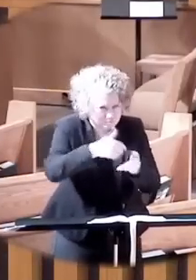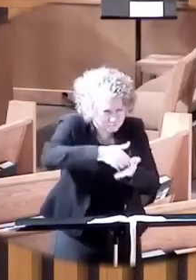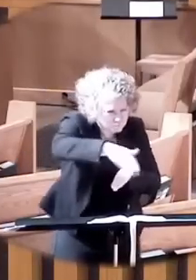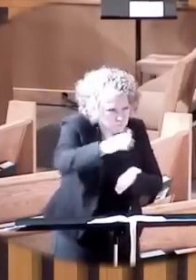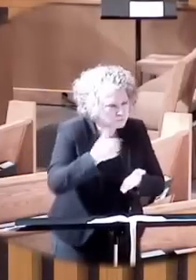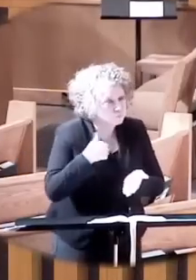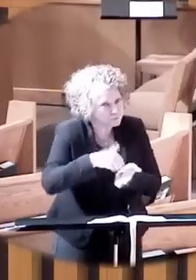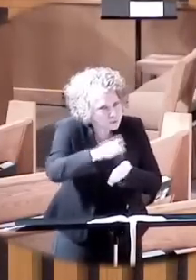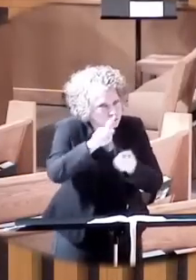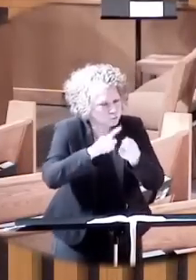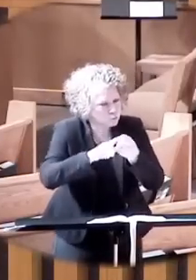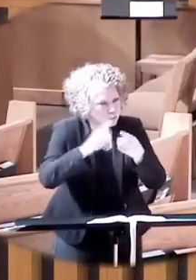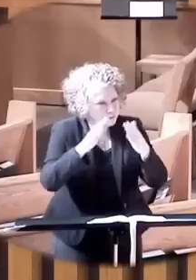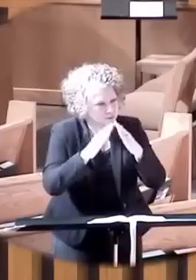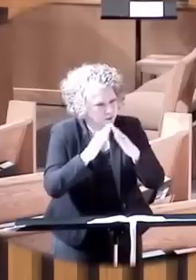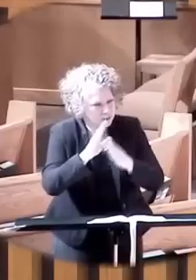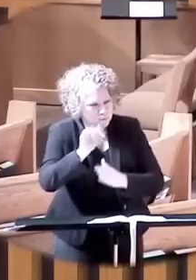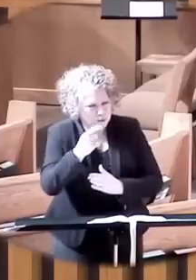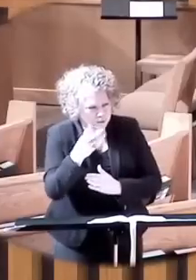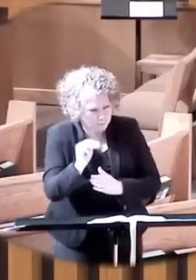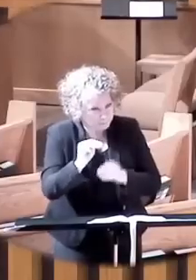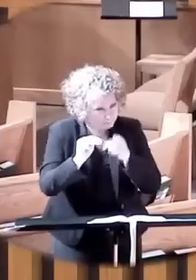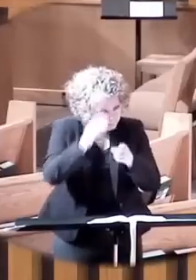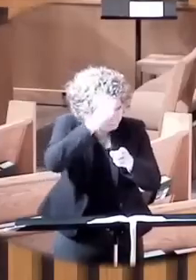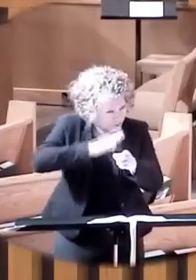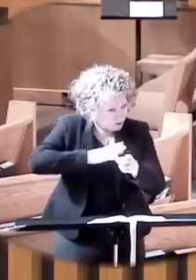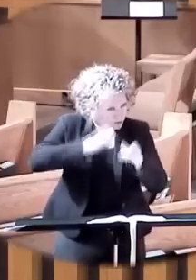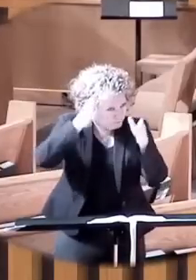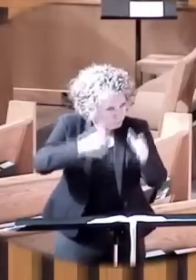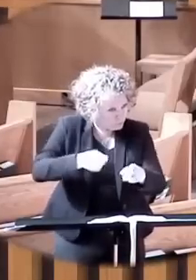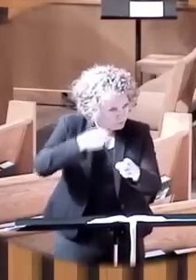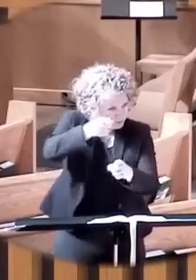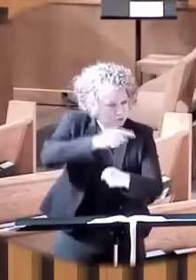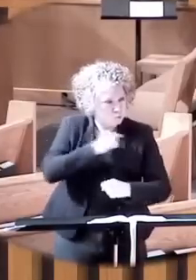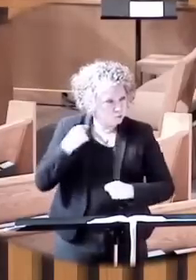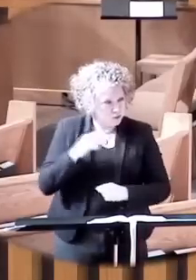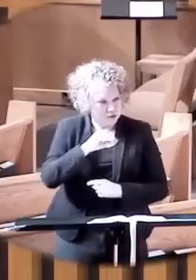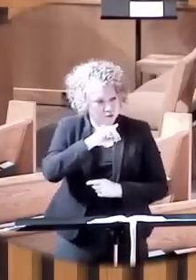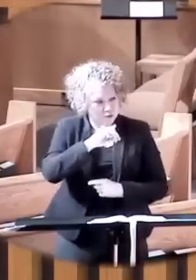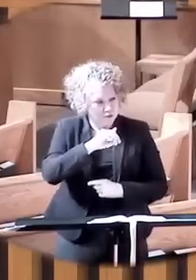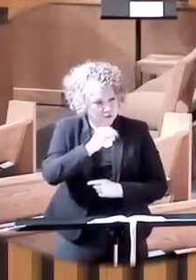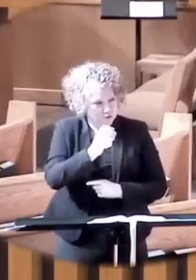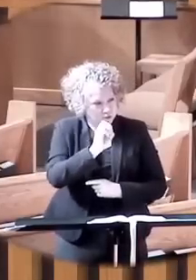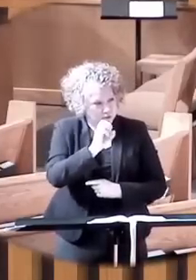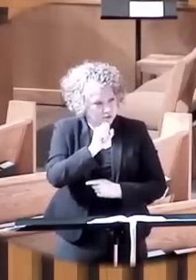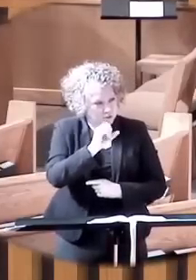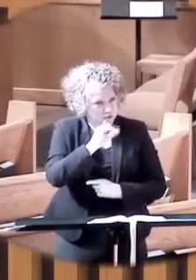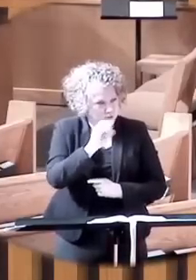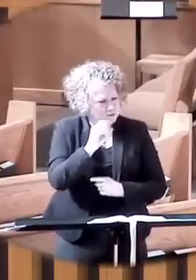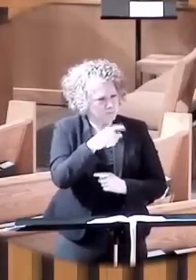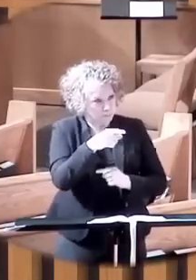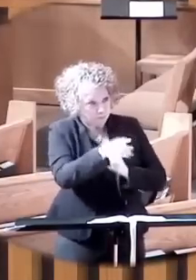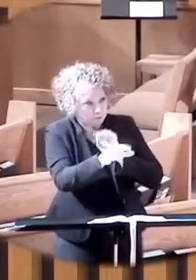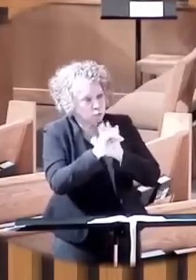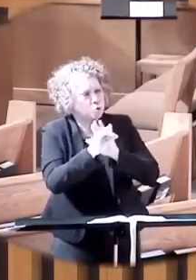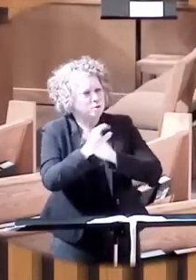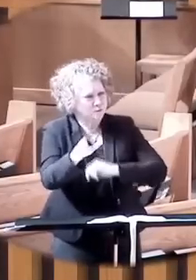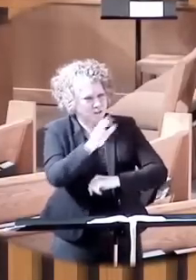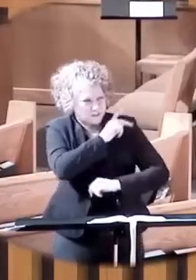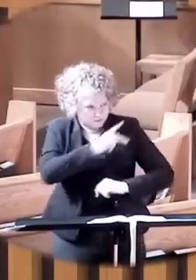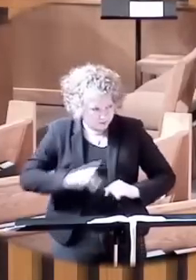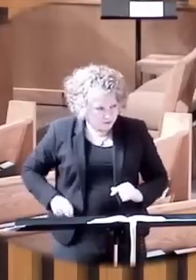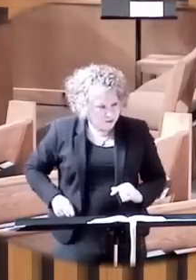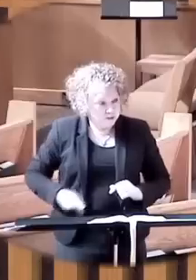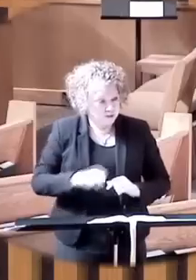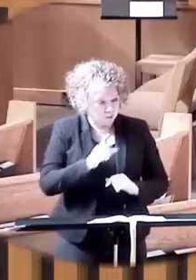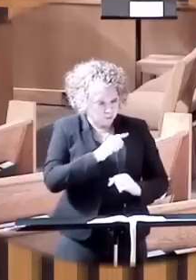of Bethlehem, for I have chosen my king from among his sons." As Jesse and his sons came